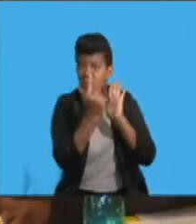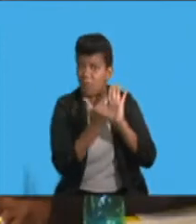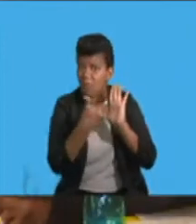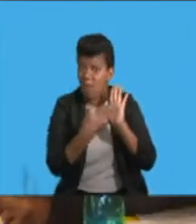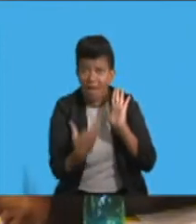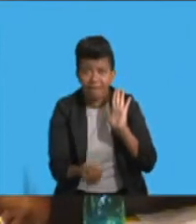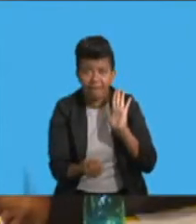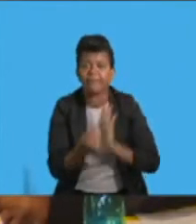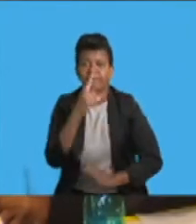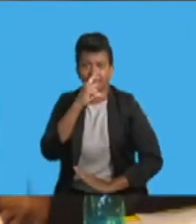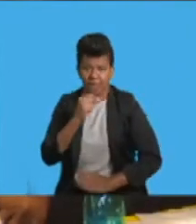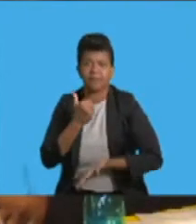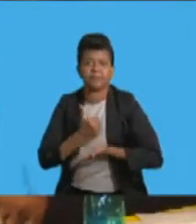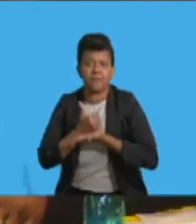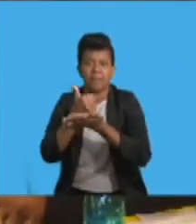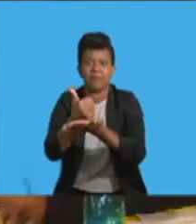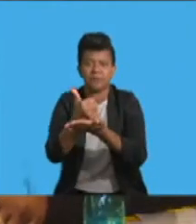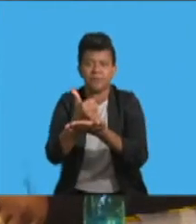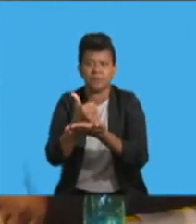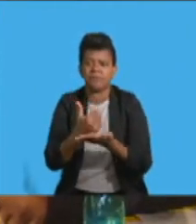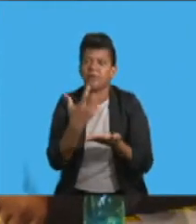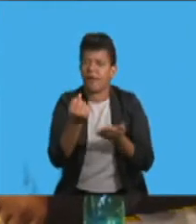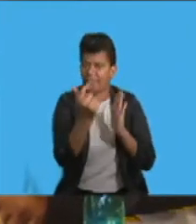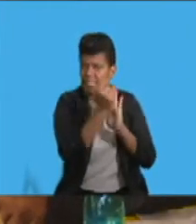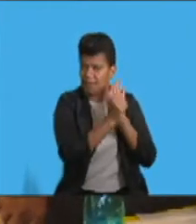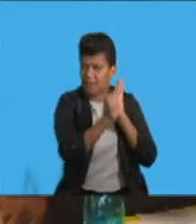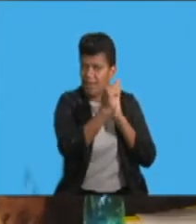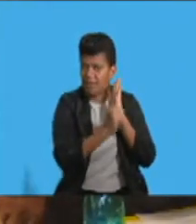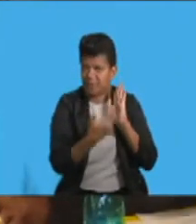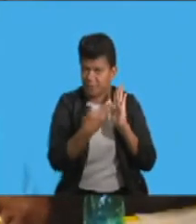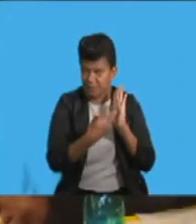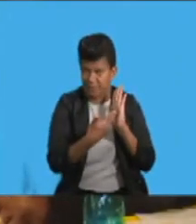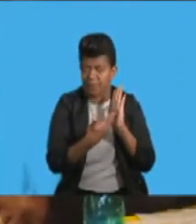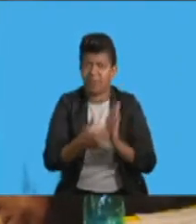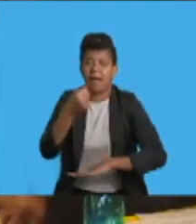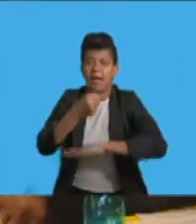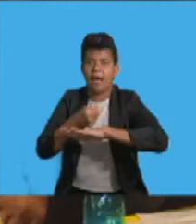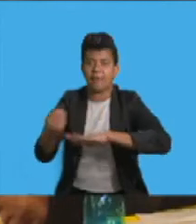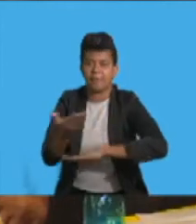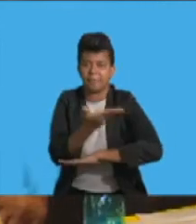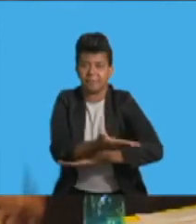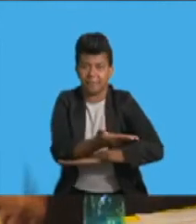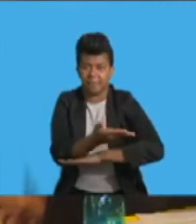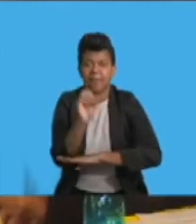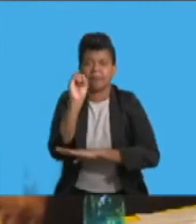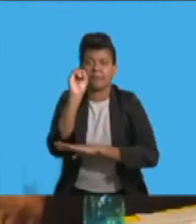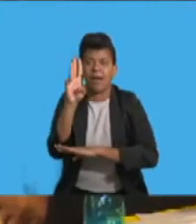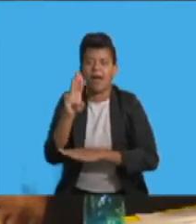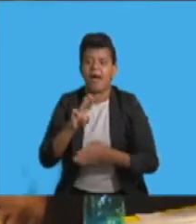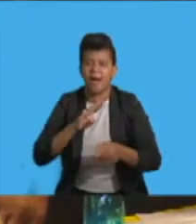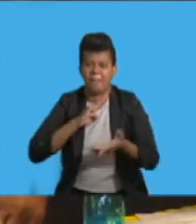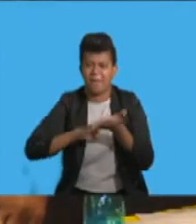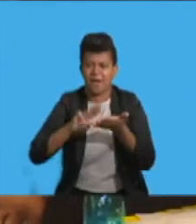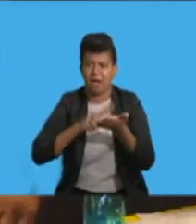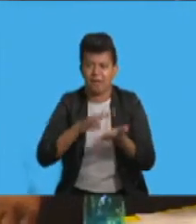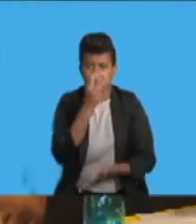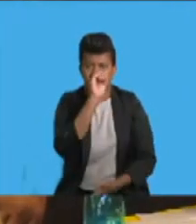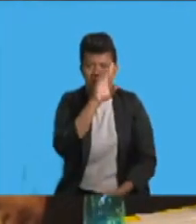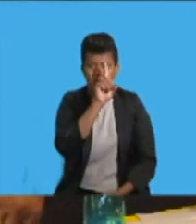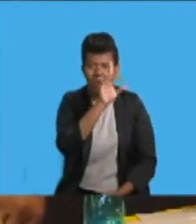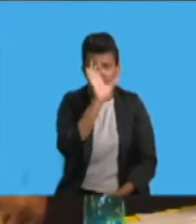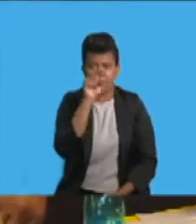get assistance from the Legal Aid Commission, in which government has provided a budget of $10 million in the current financial